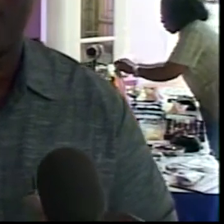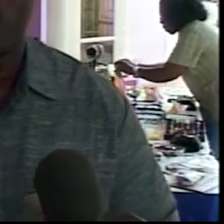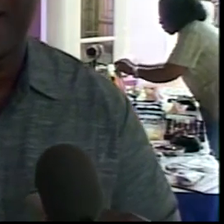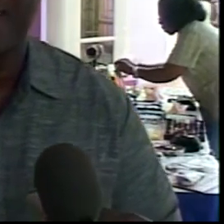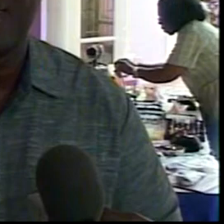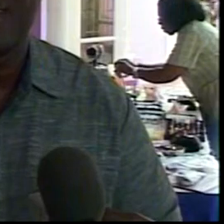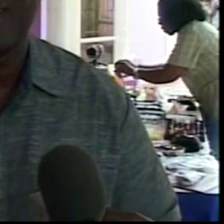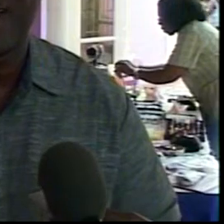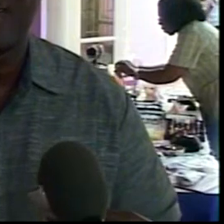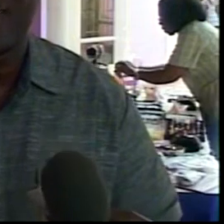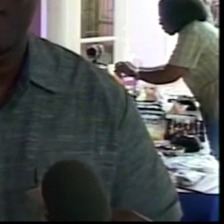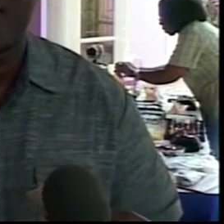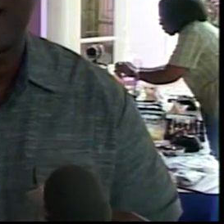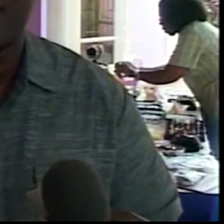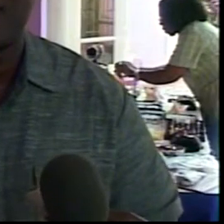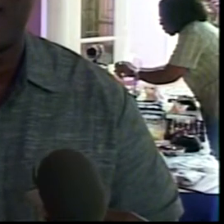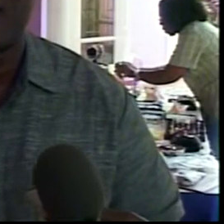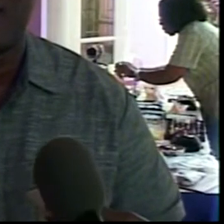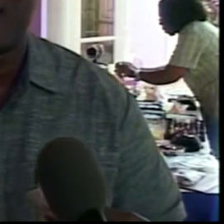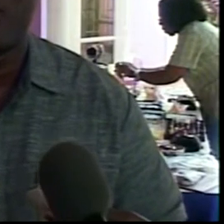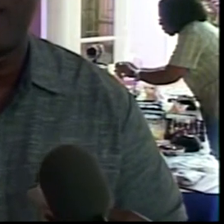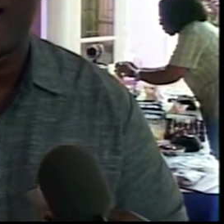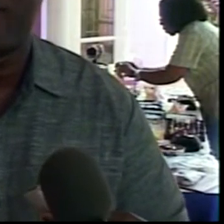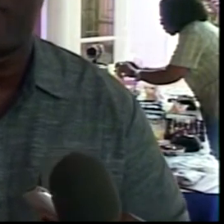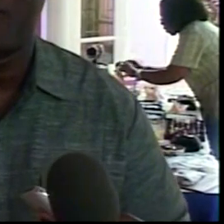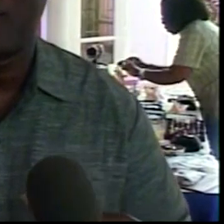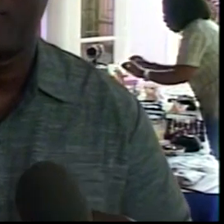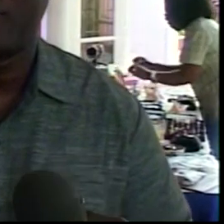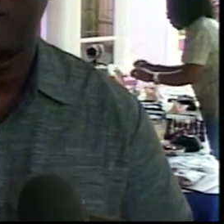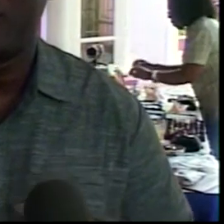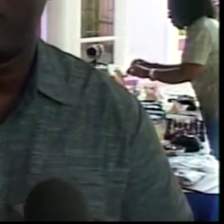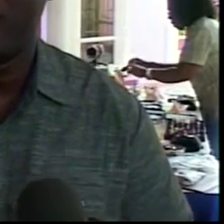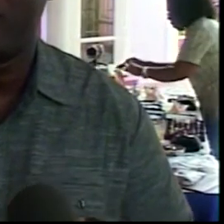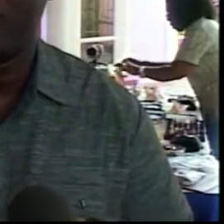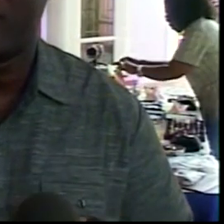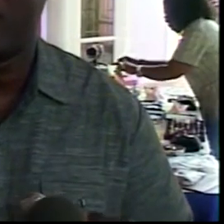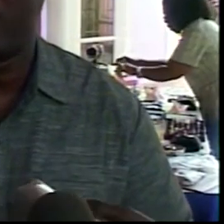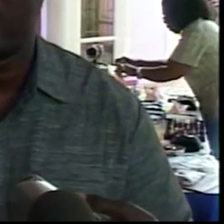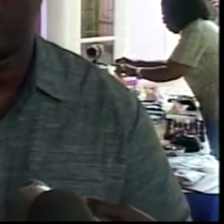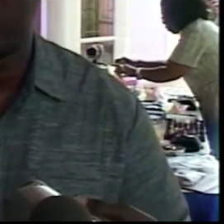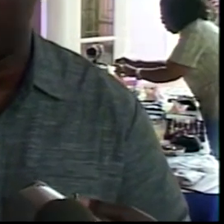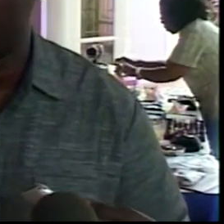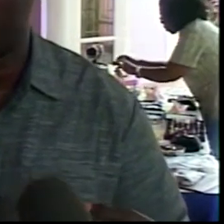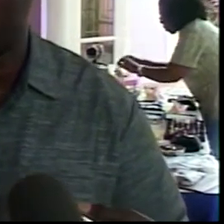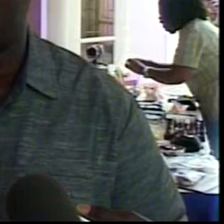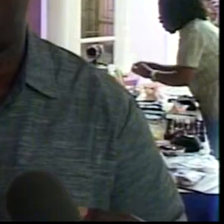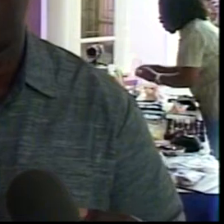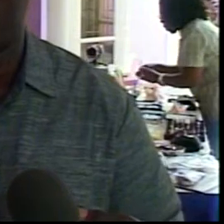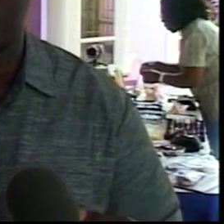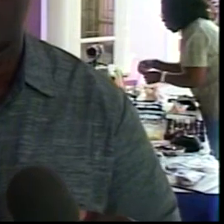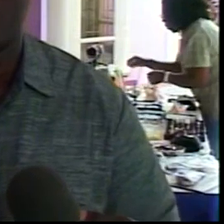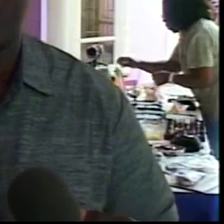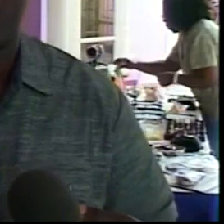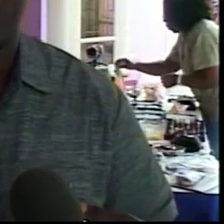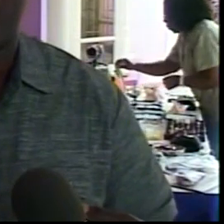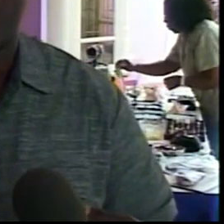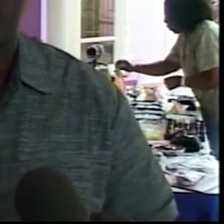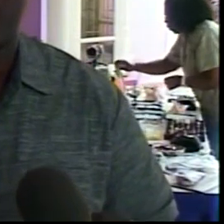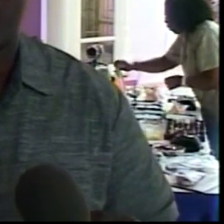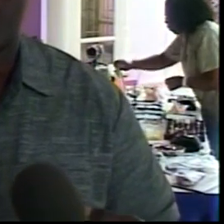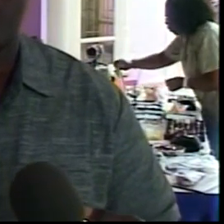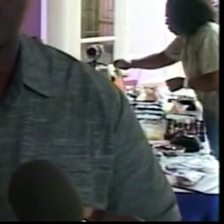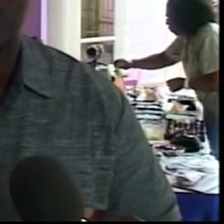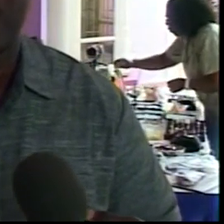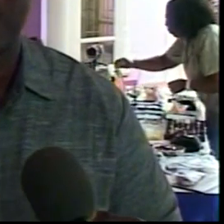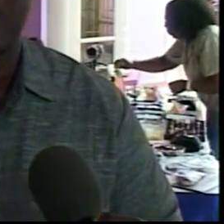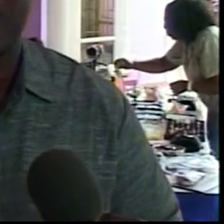And likewise, to accept that we have here in Barbados through the University of West Indies and the Barbados Community College,